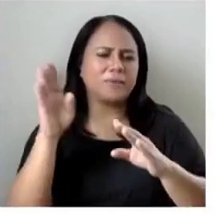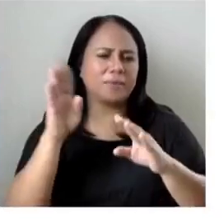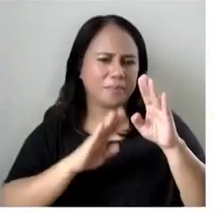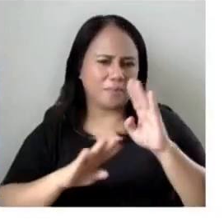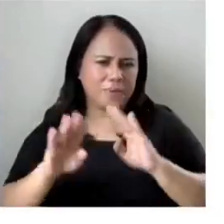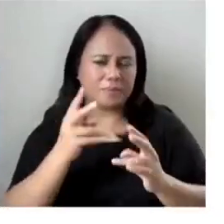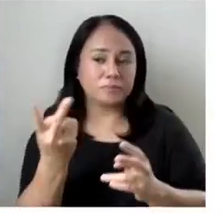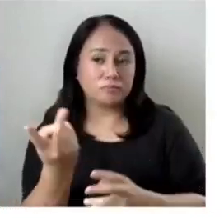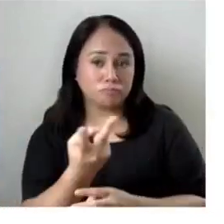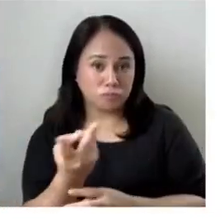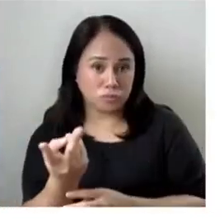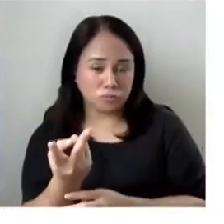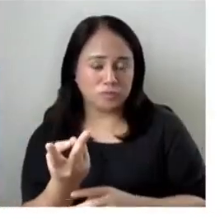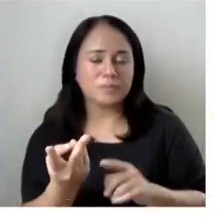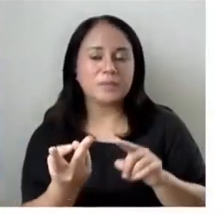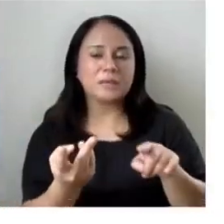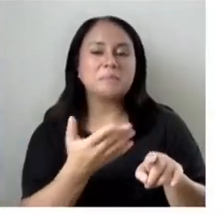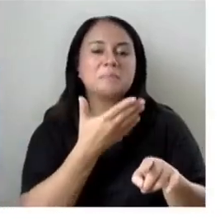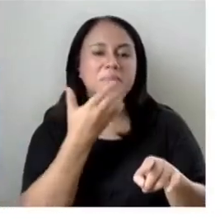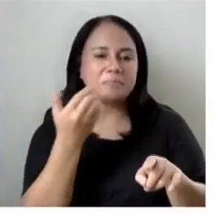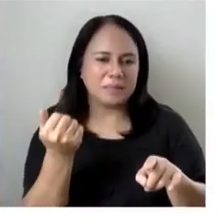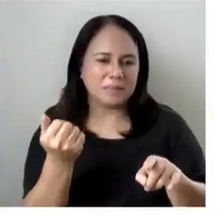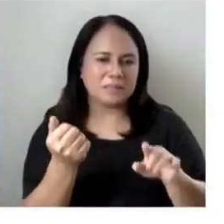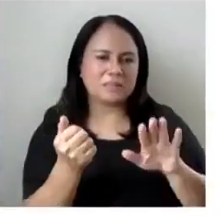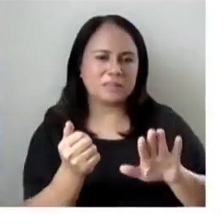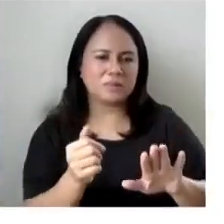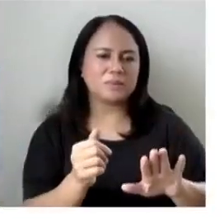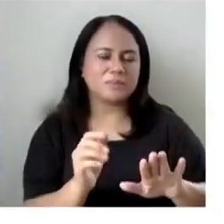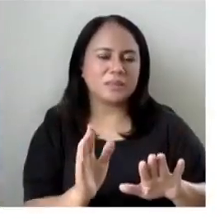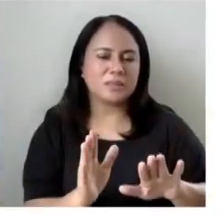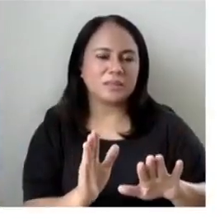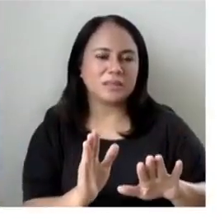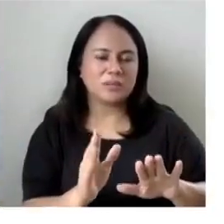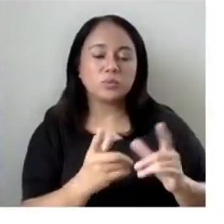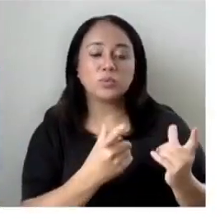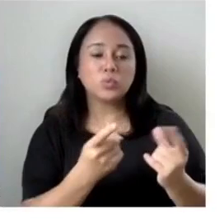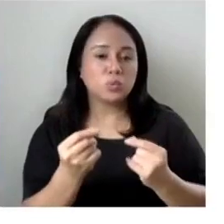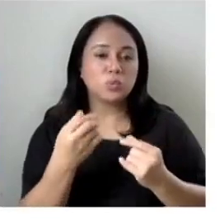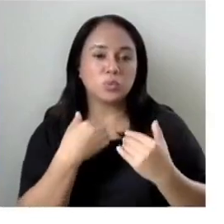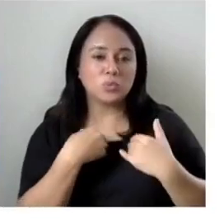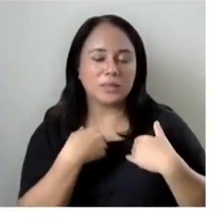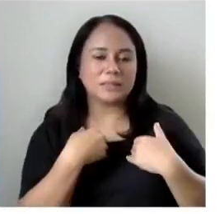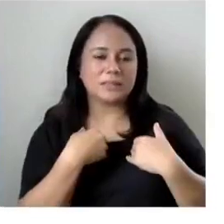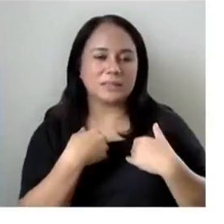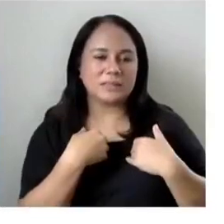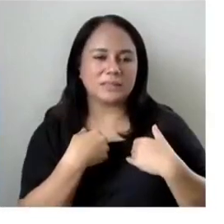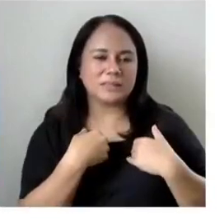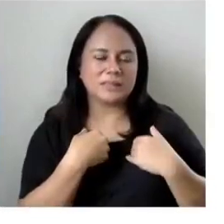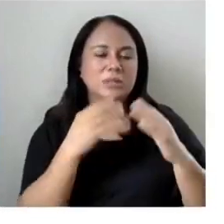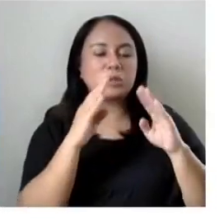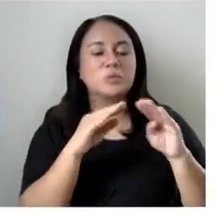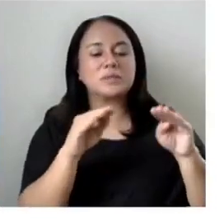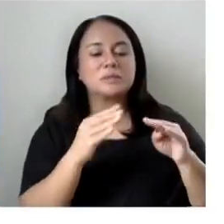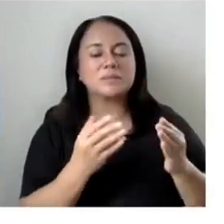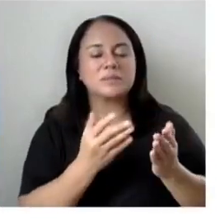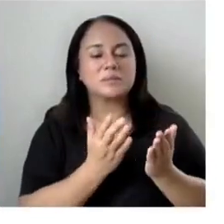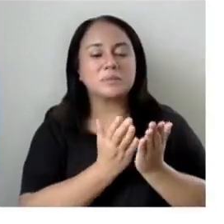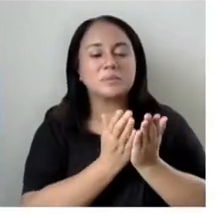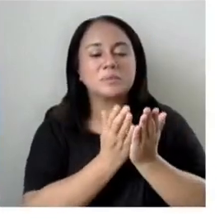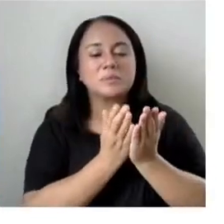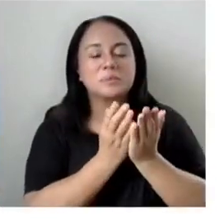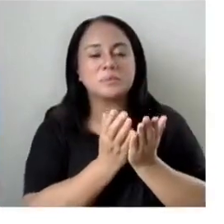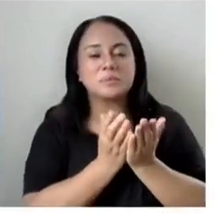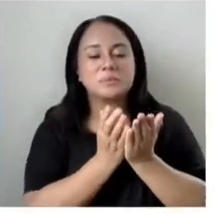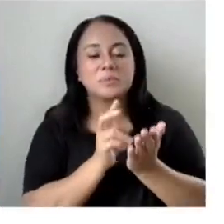nations, it would be ill-advised to undertake that civilian Christmas convoy at this